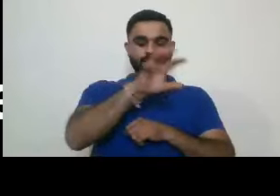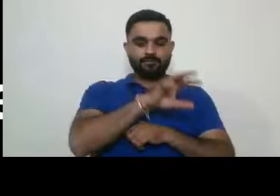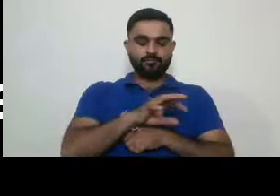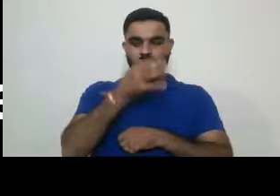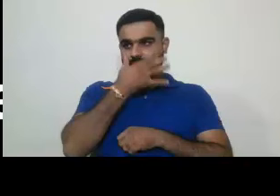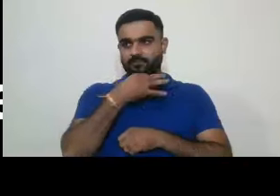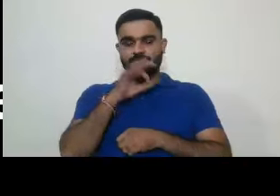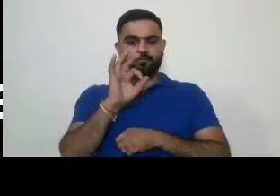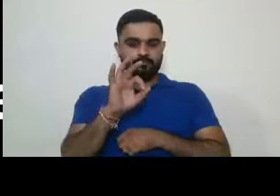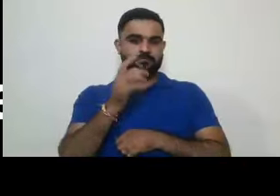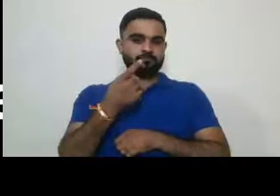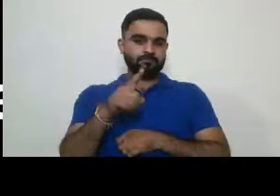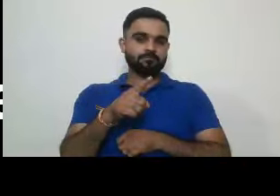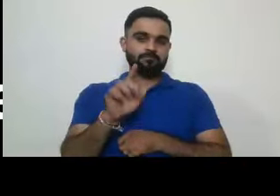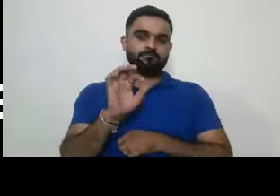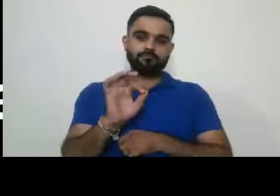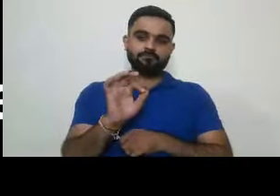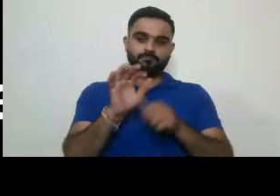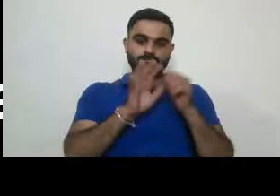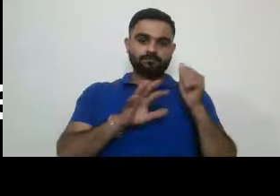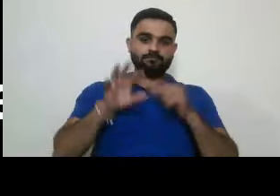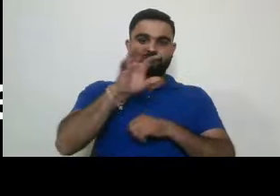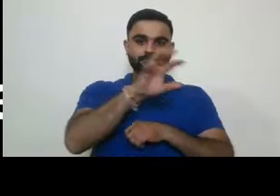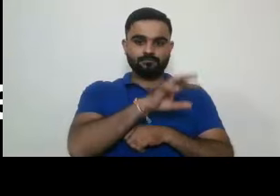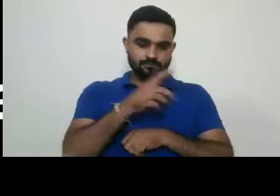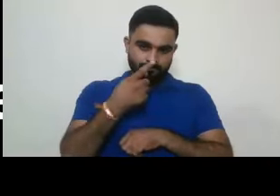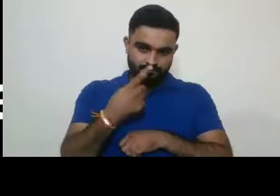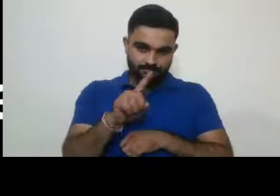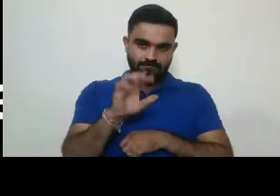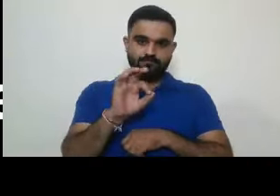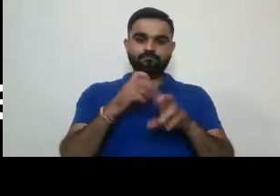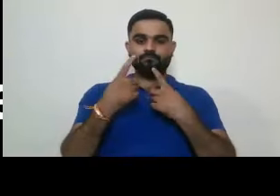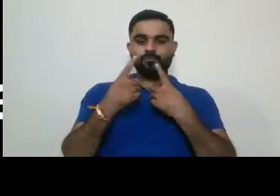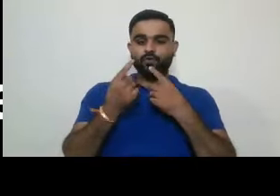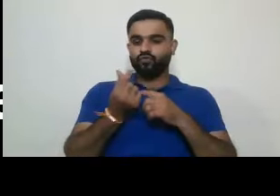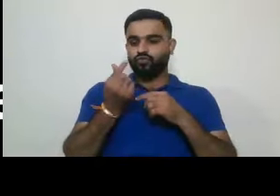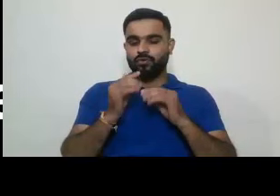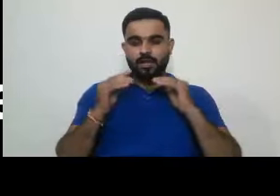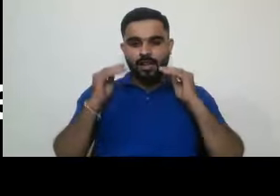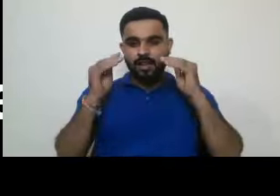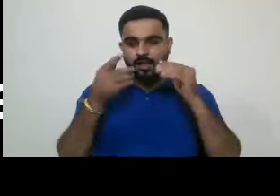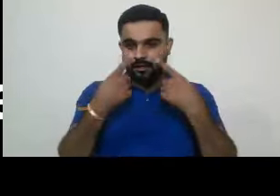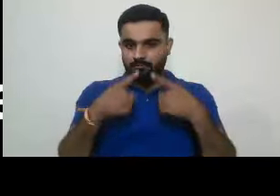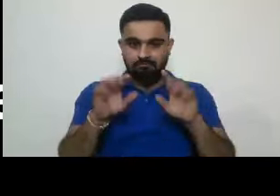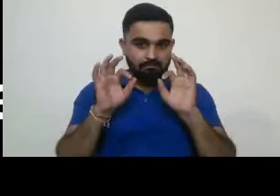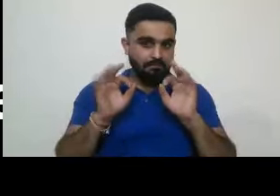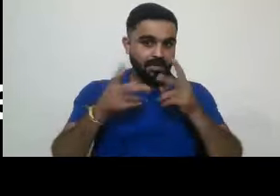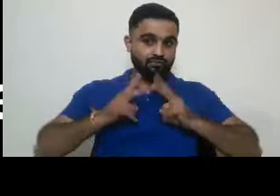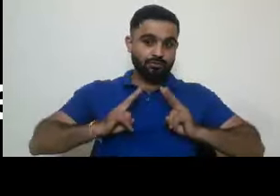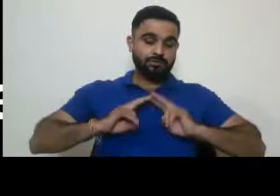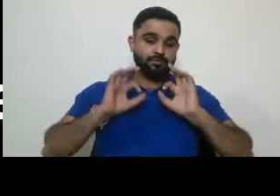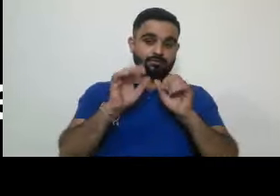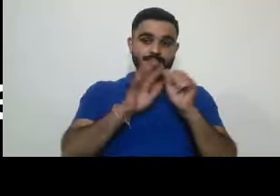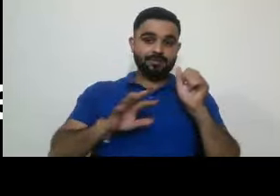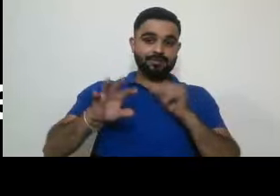Wonderful. Nahat. Asian countries. That's right. Top user of AI. Wow, you got that, Edison. Yes.